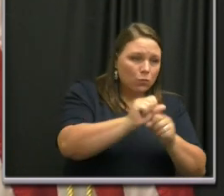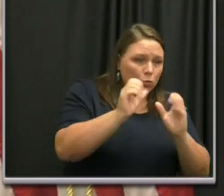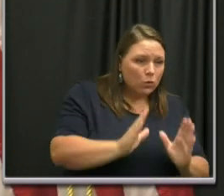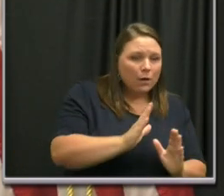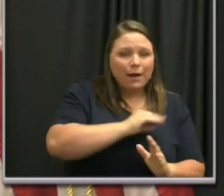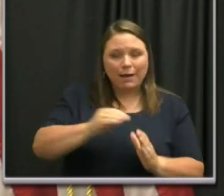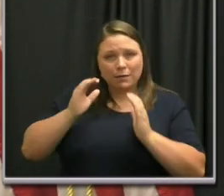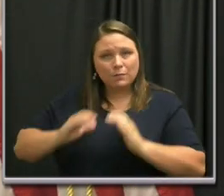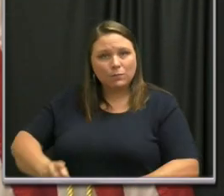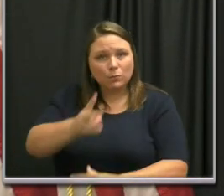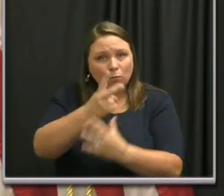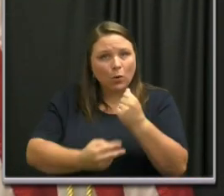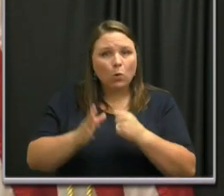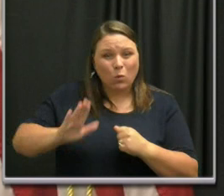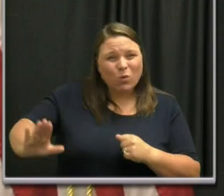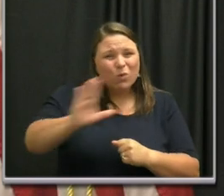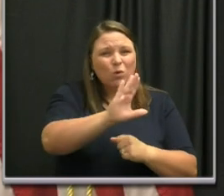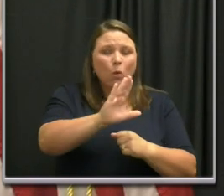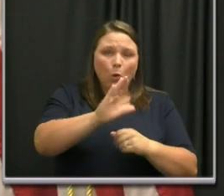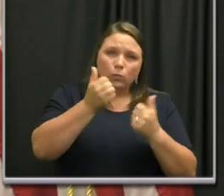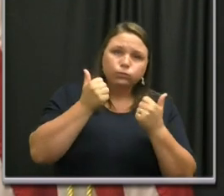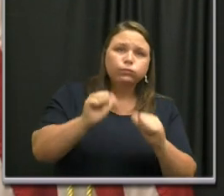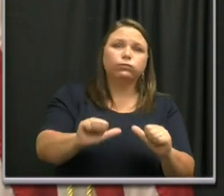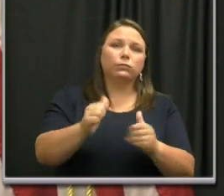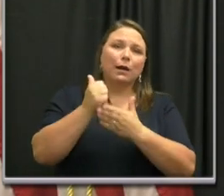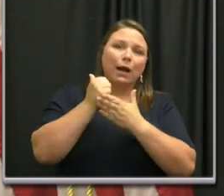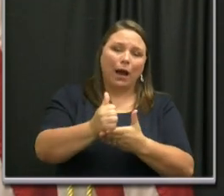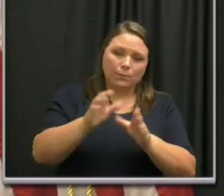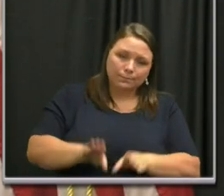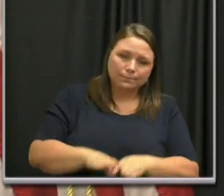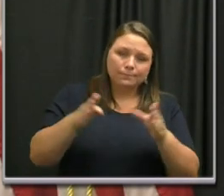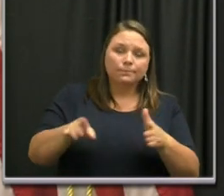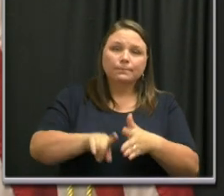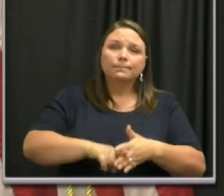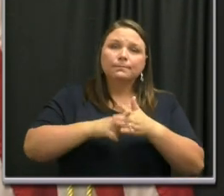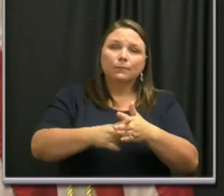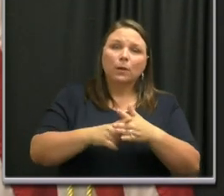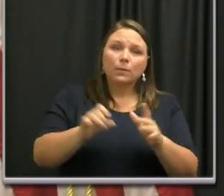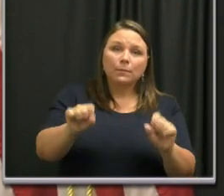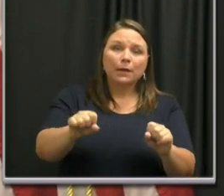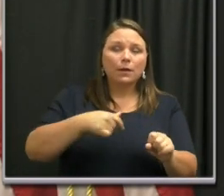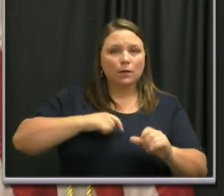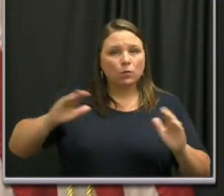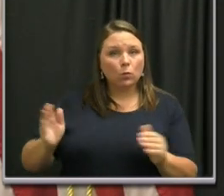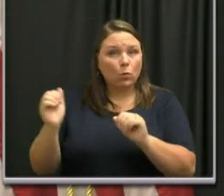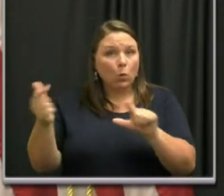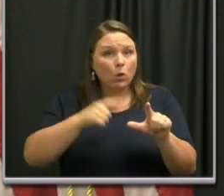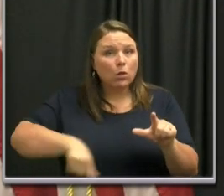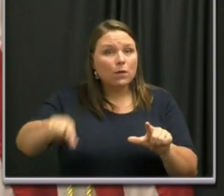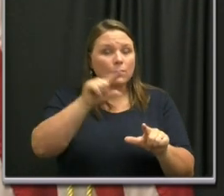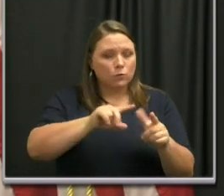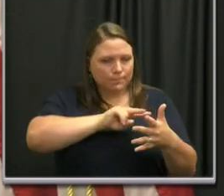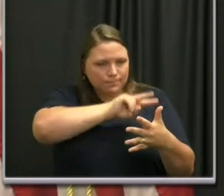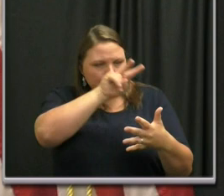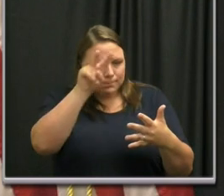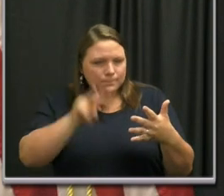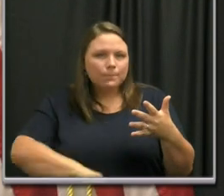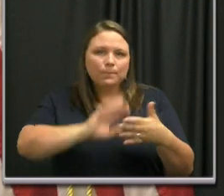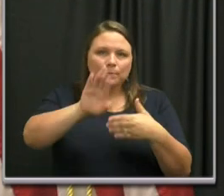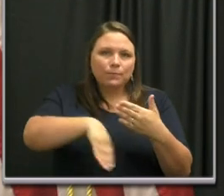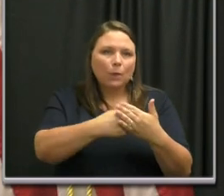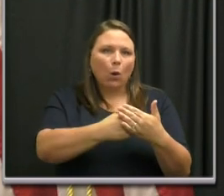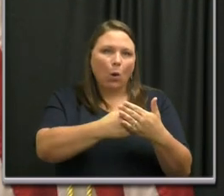Your efforts have made our economic restart possible, and I urge everyone to continue observing all public